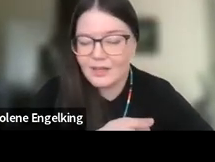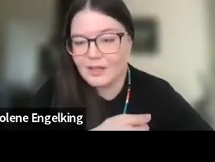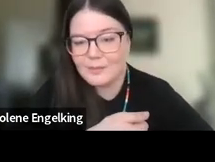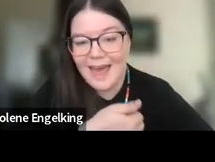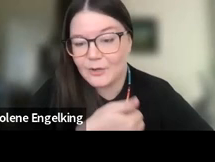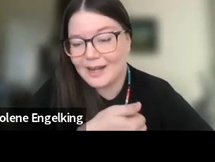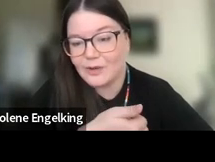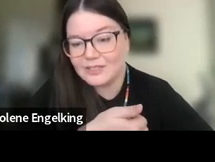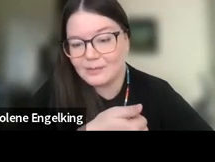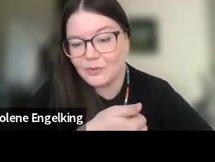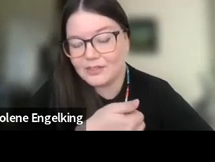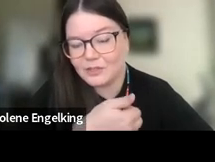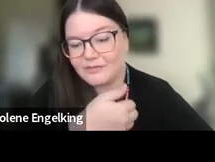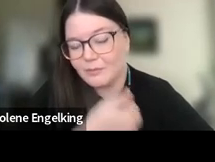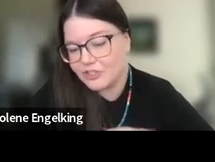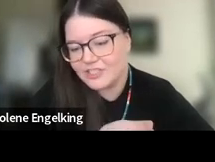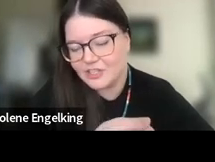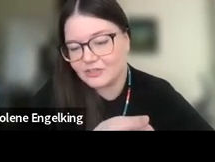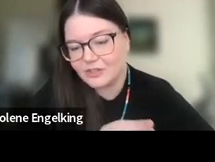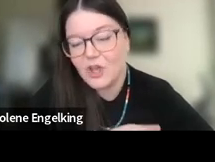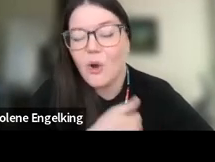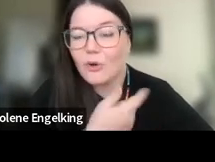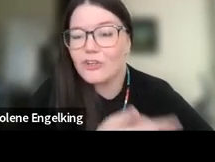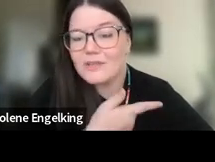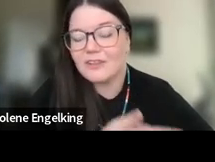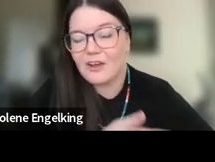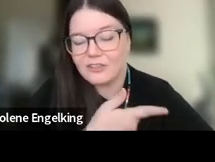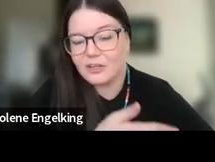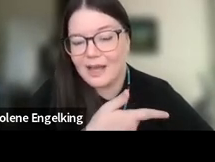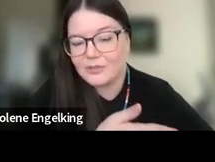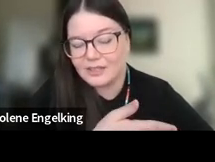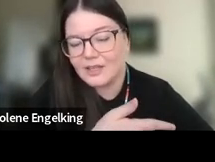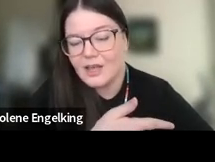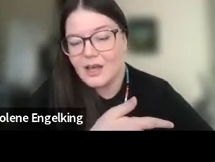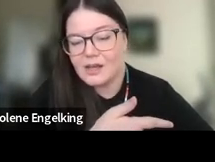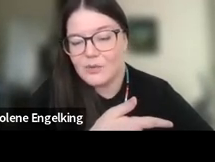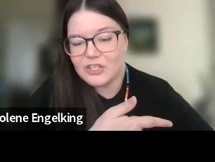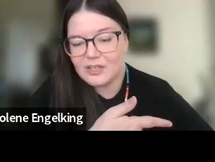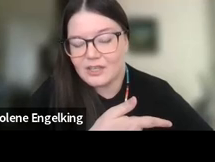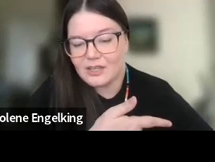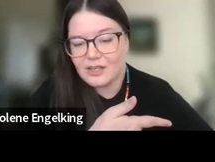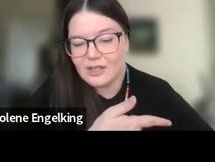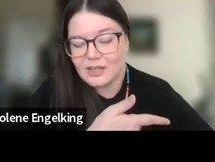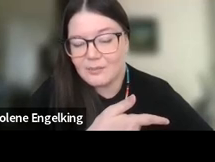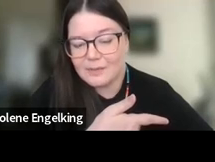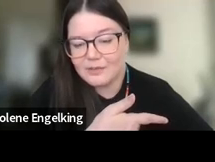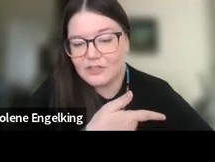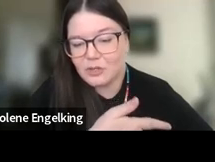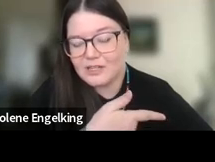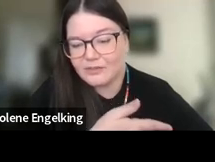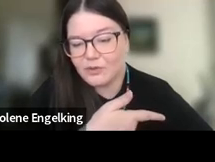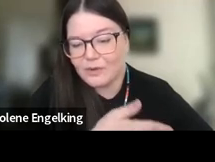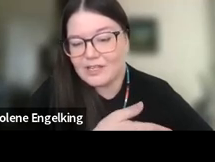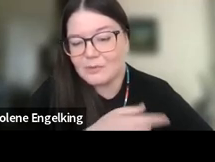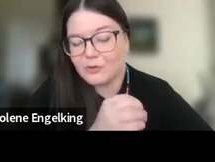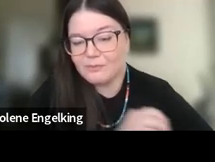have adequate housing, both in terms of emergency shelters or in terms of long-term housing, which can impact people in so